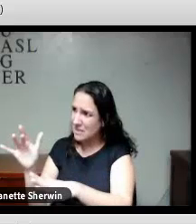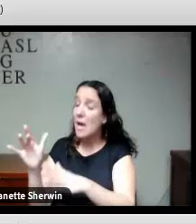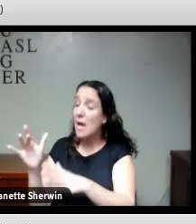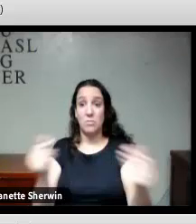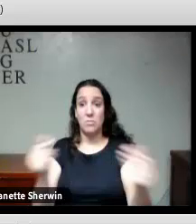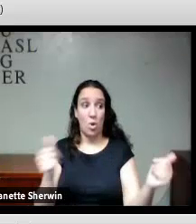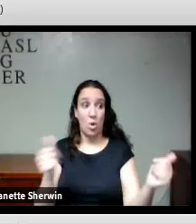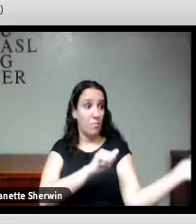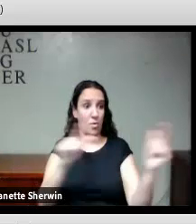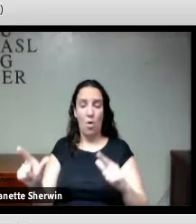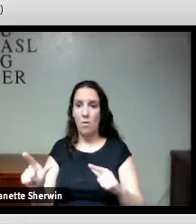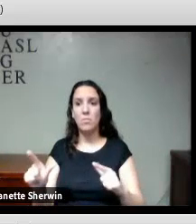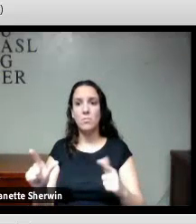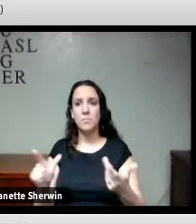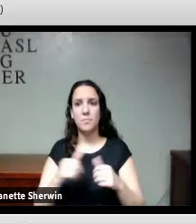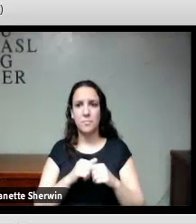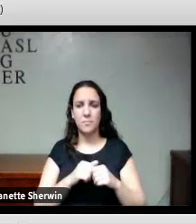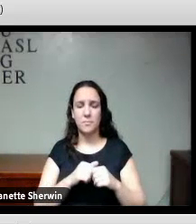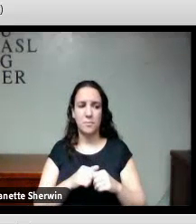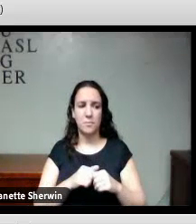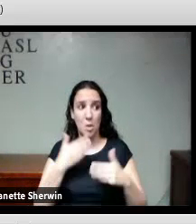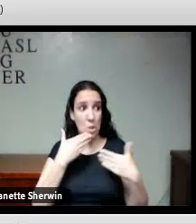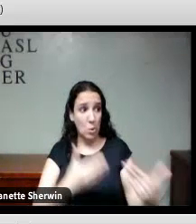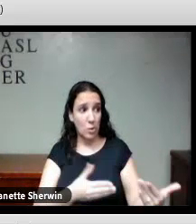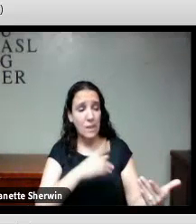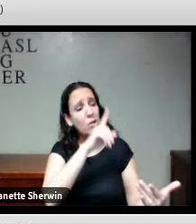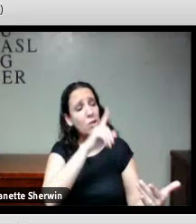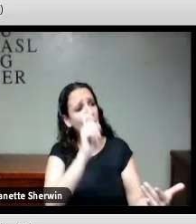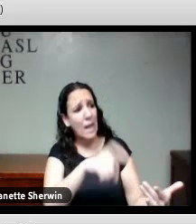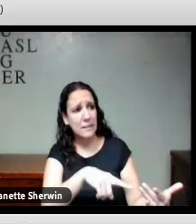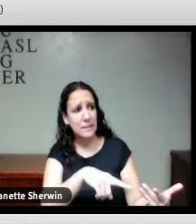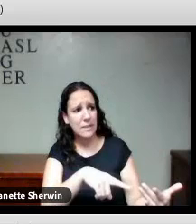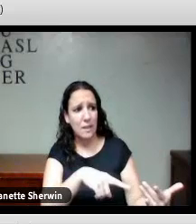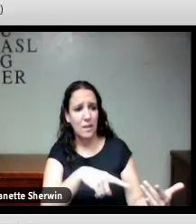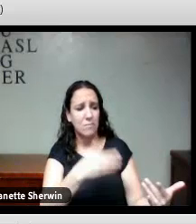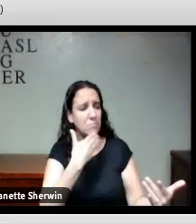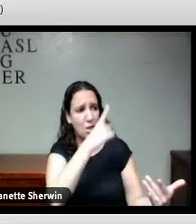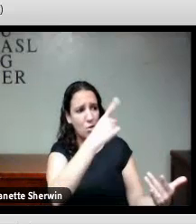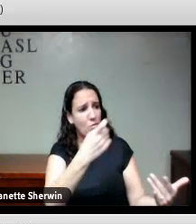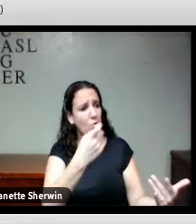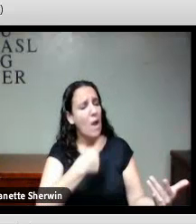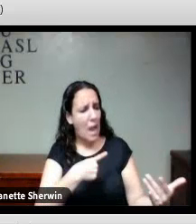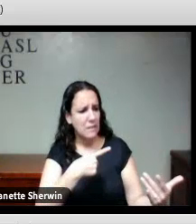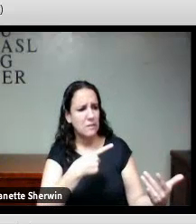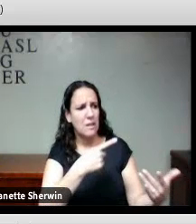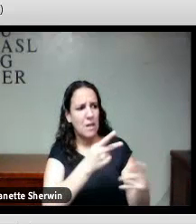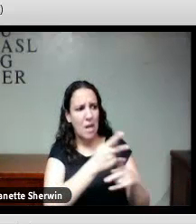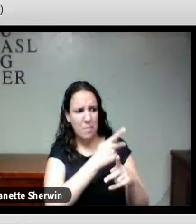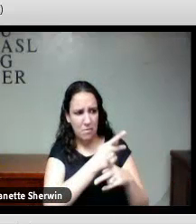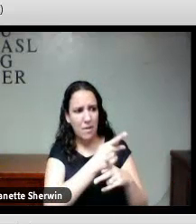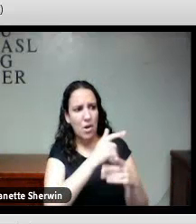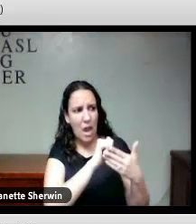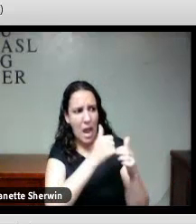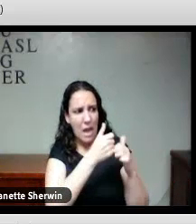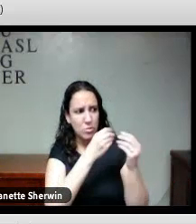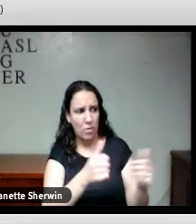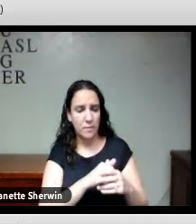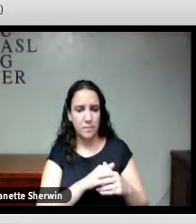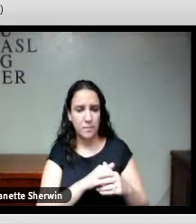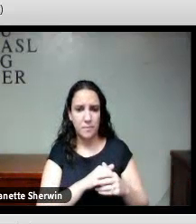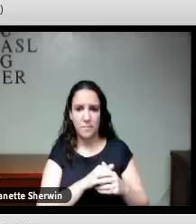Thank you for asking that question. Let me see how I can help you best with that. And we think of questions as being kind of innocent and friendly, but they're